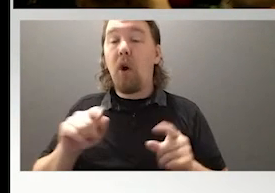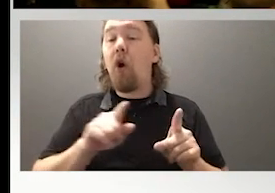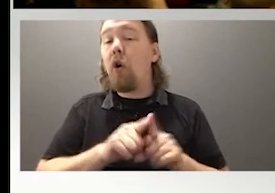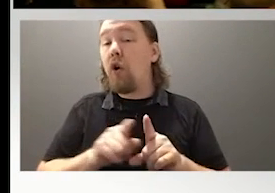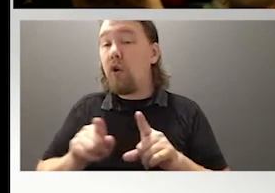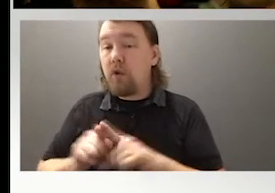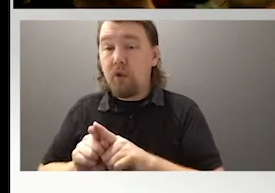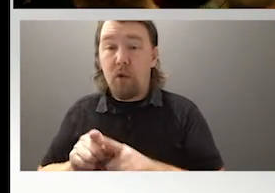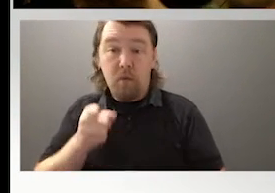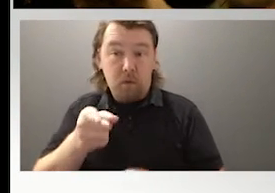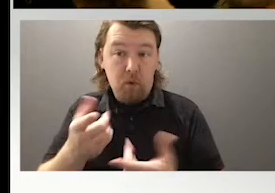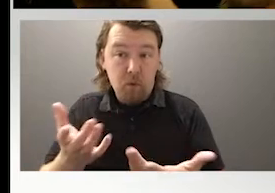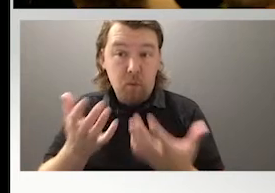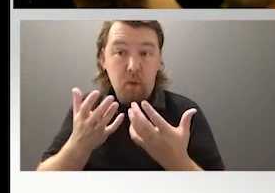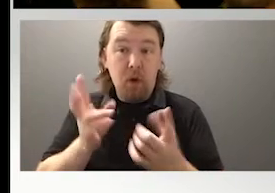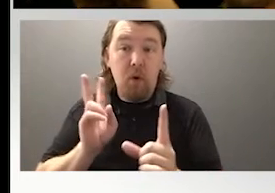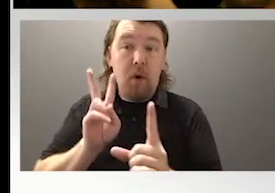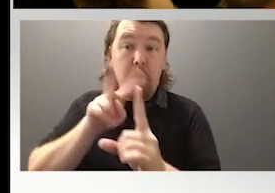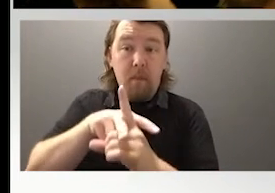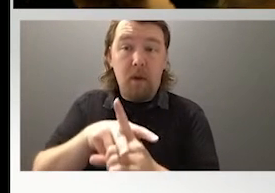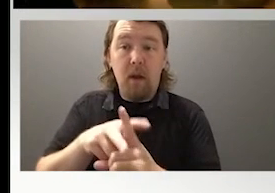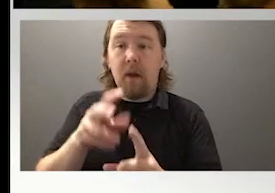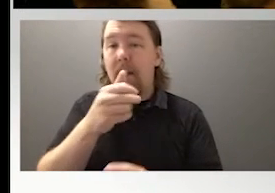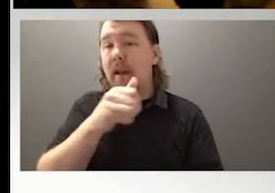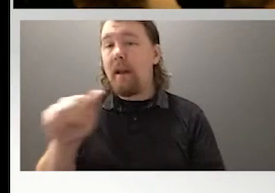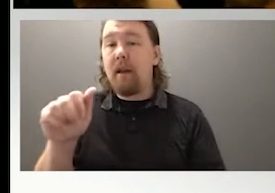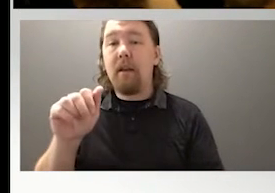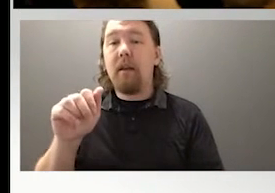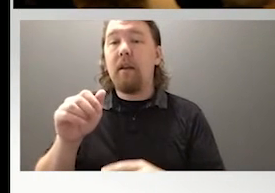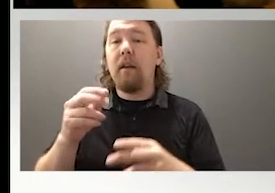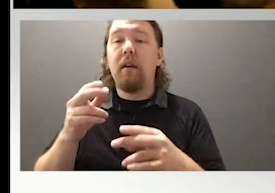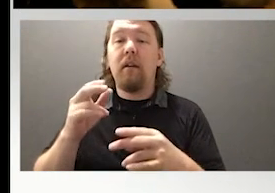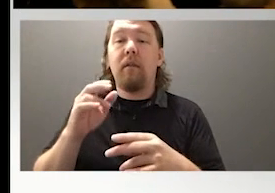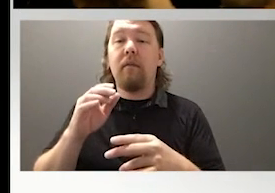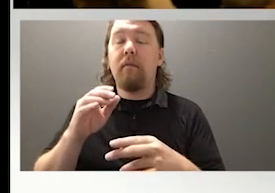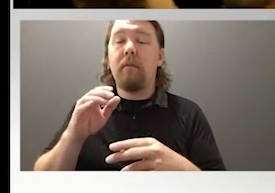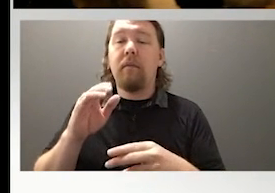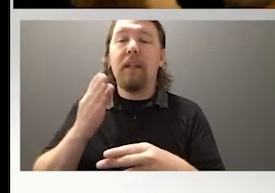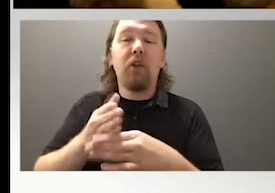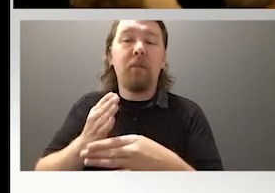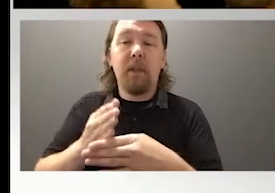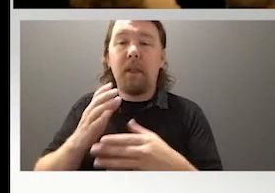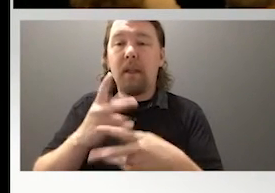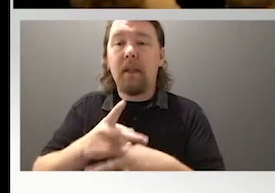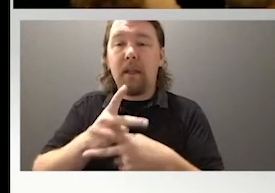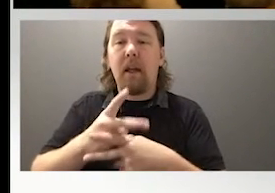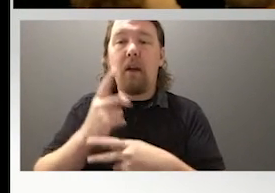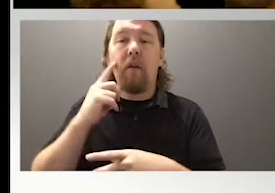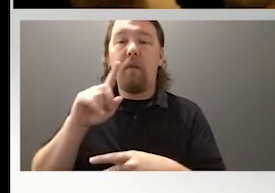as if you wish to apply to go into an intermediate care facility for individuals